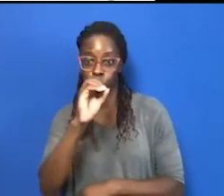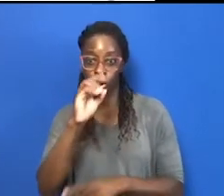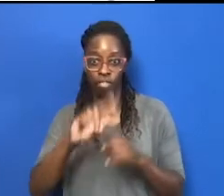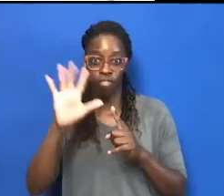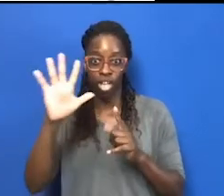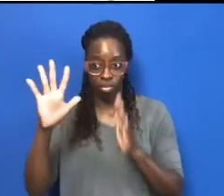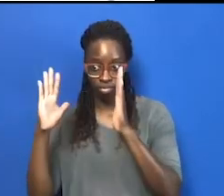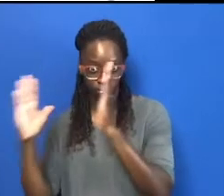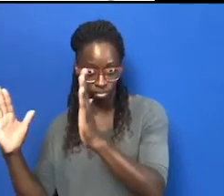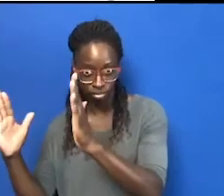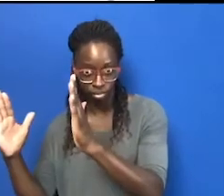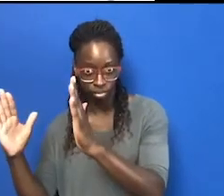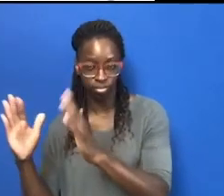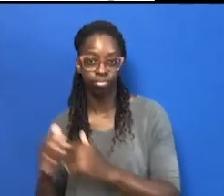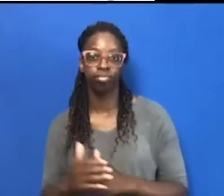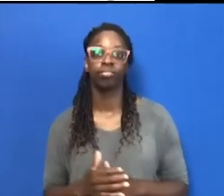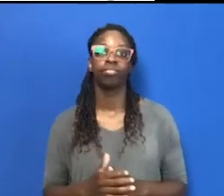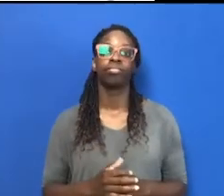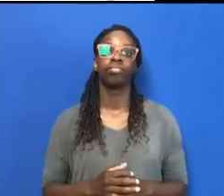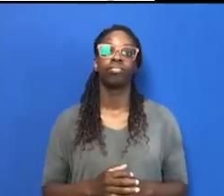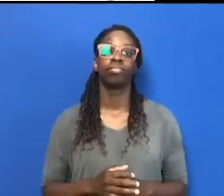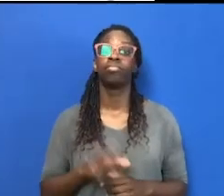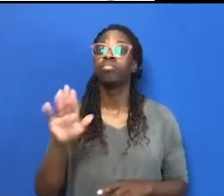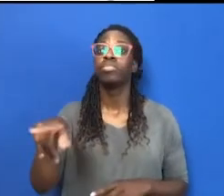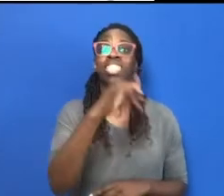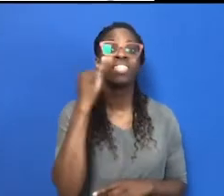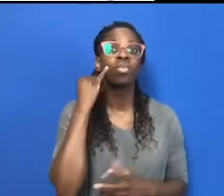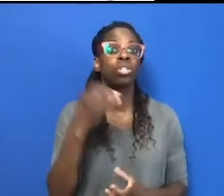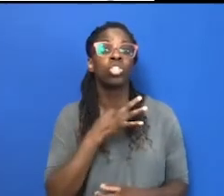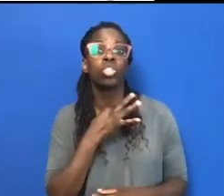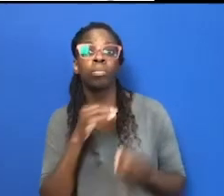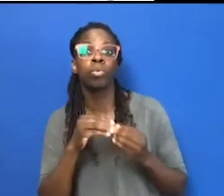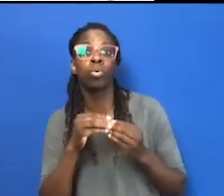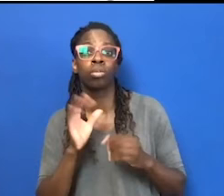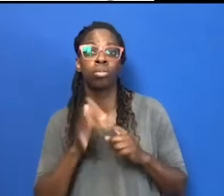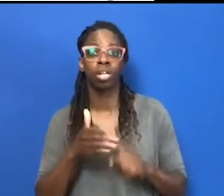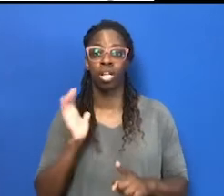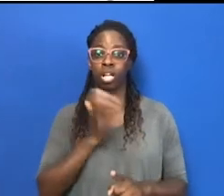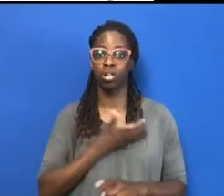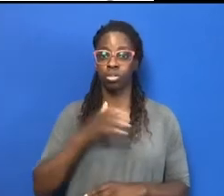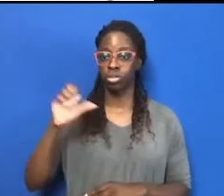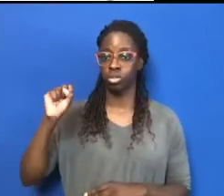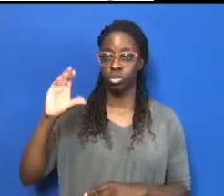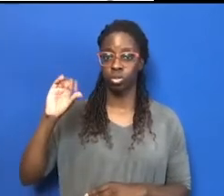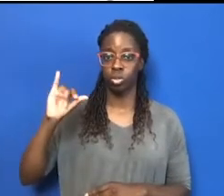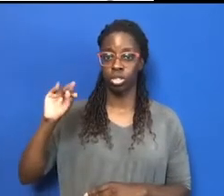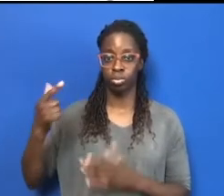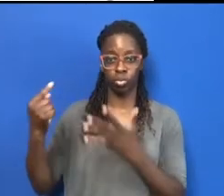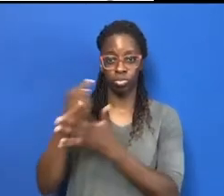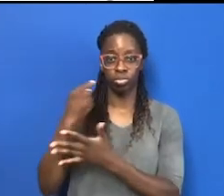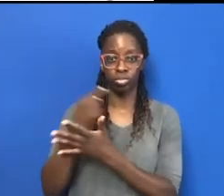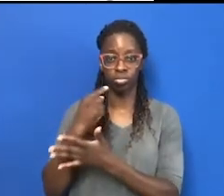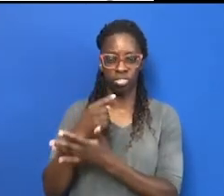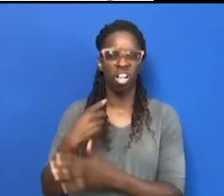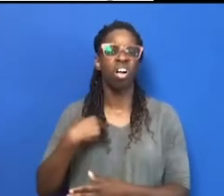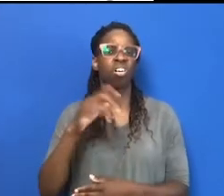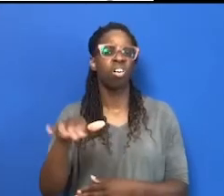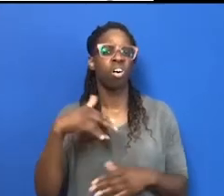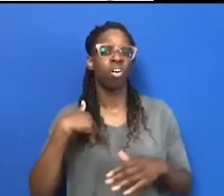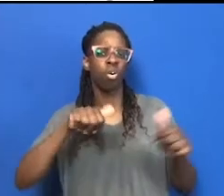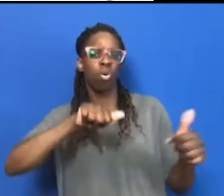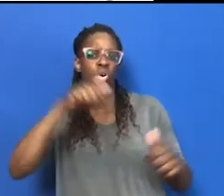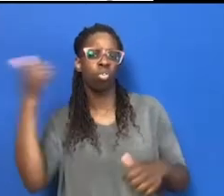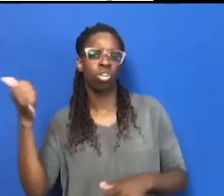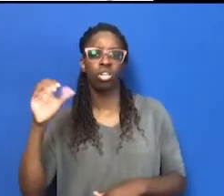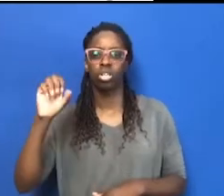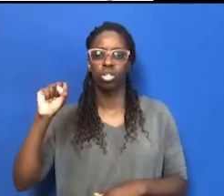If you're interested in hearing more about the scoping review itself, check out the mini chat session called Scoping Out the Research on STEM